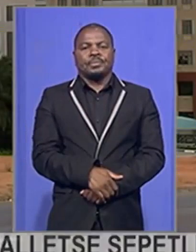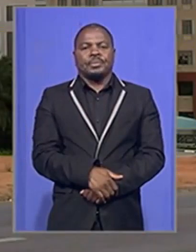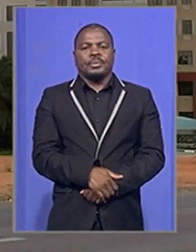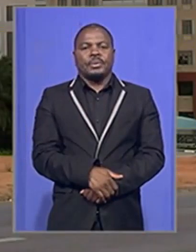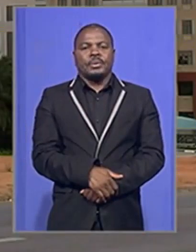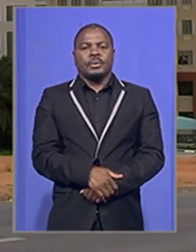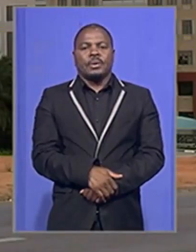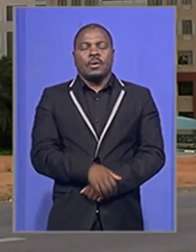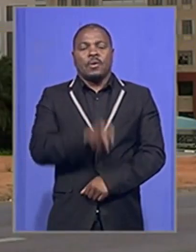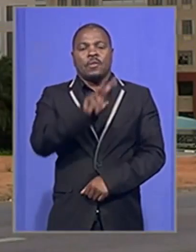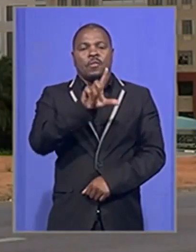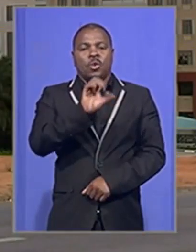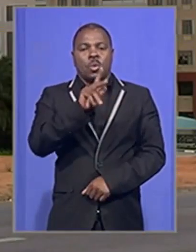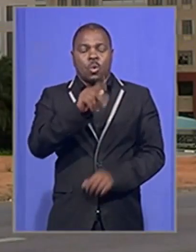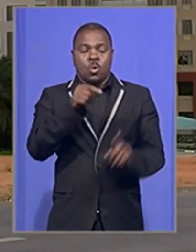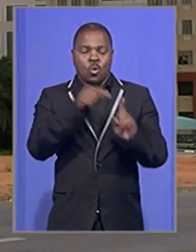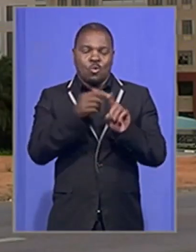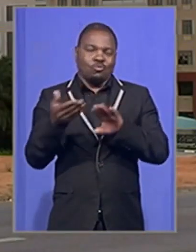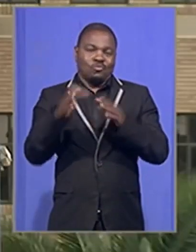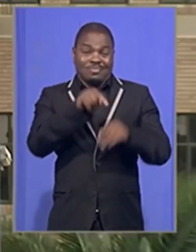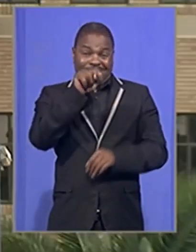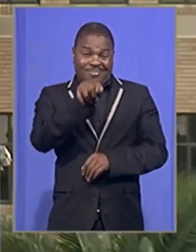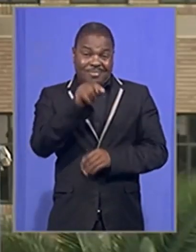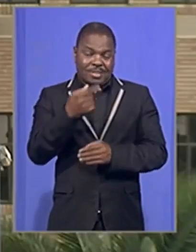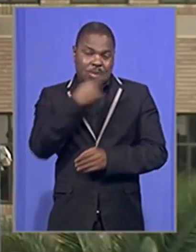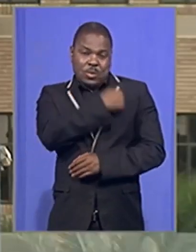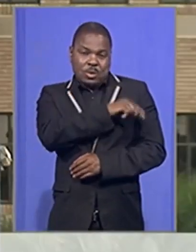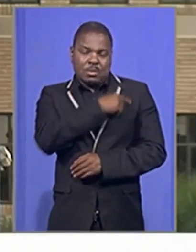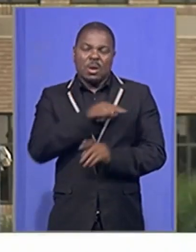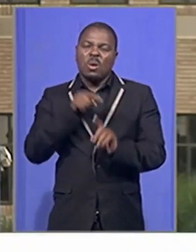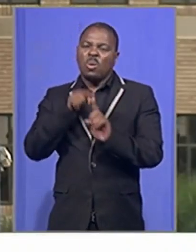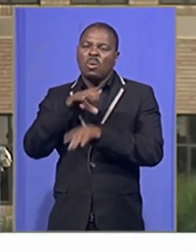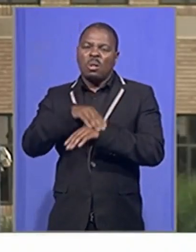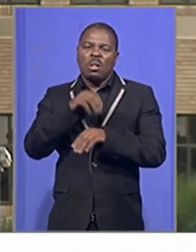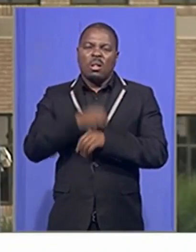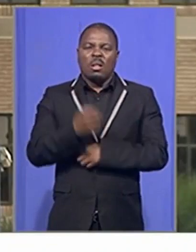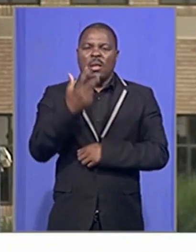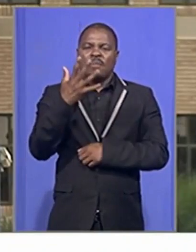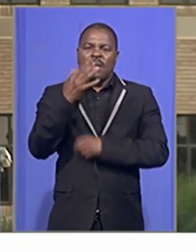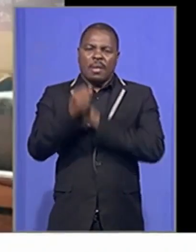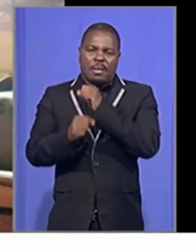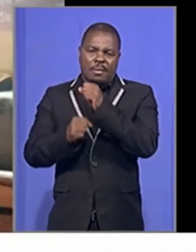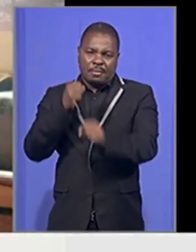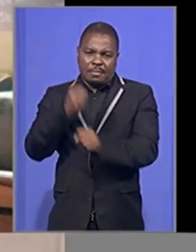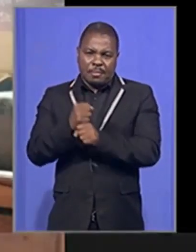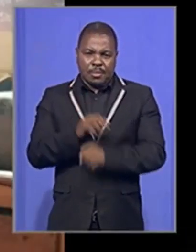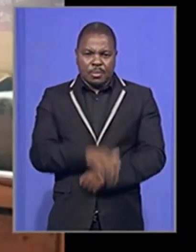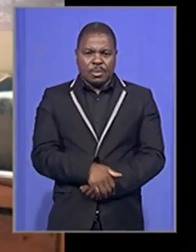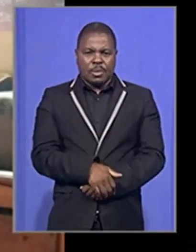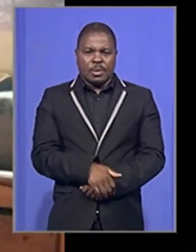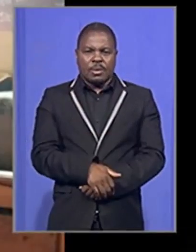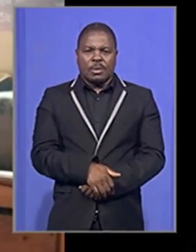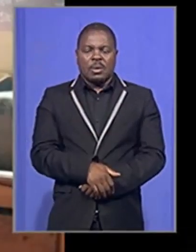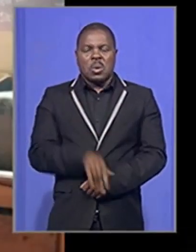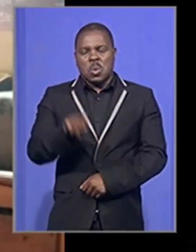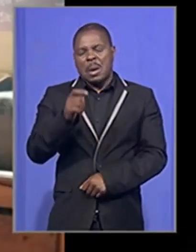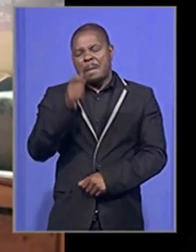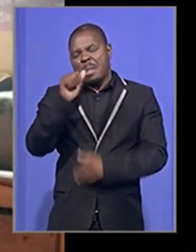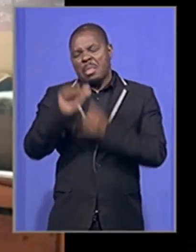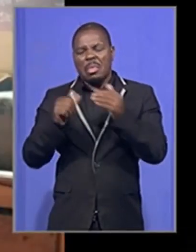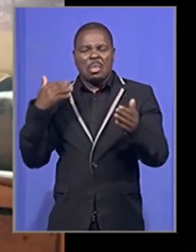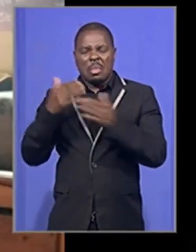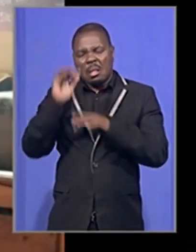Sepetlele seo Vlog a netseng mowa kwa go sone o na le dingwaga di le 85. He was ill for a couple of months now, you